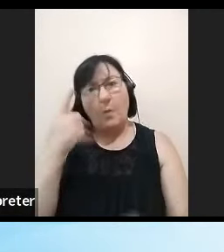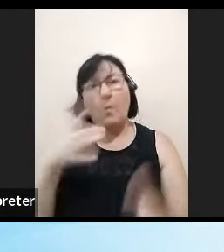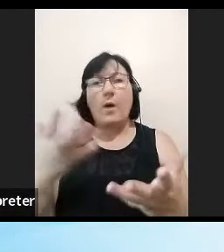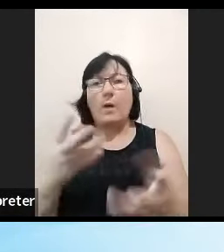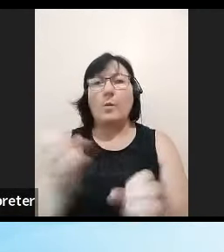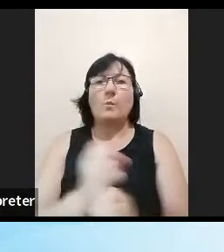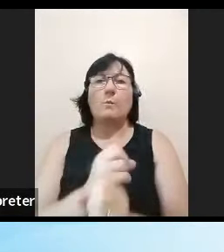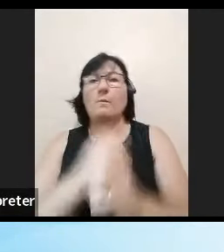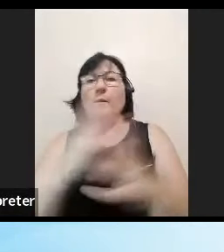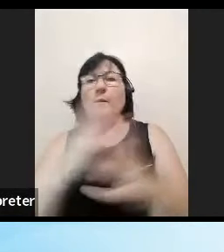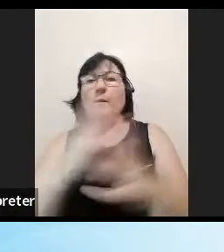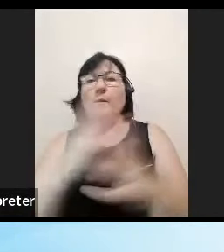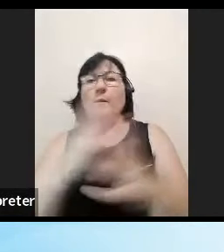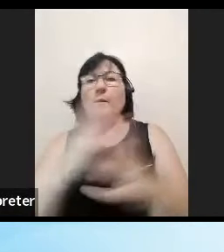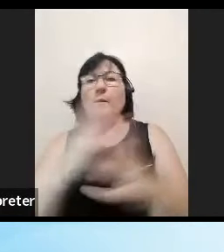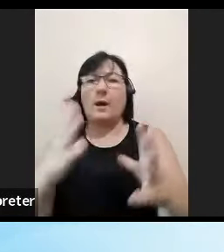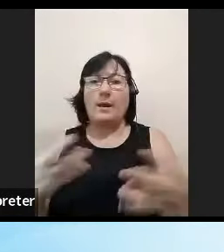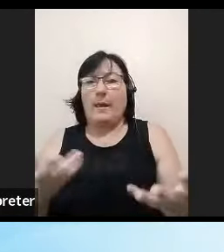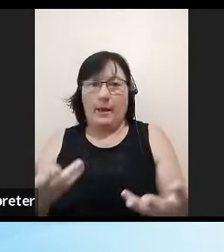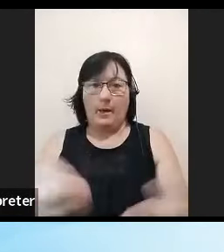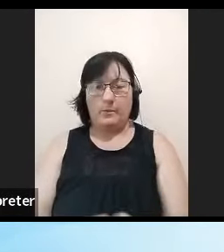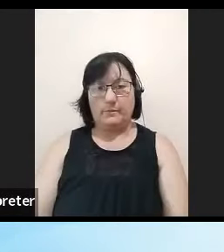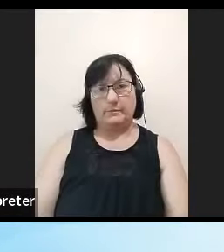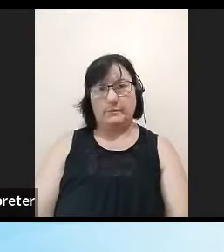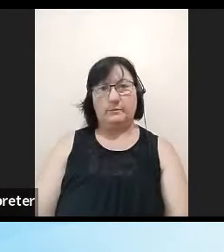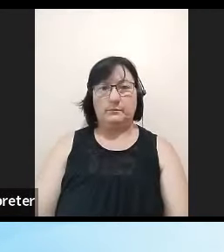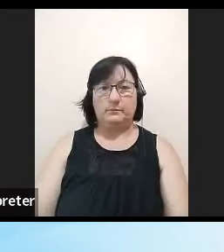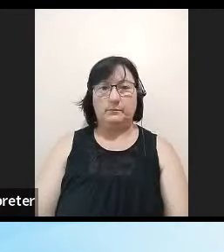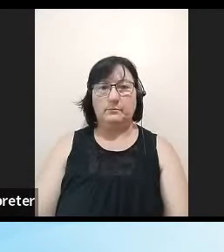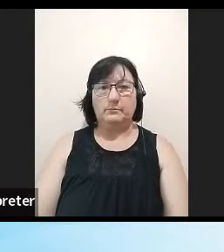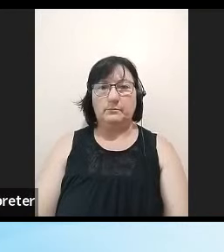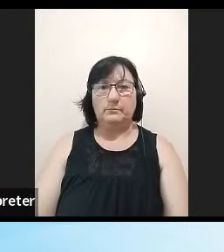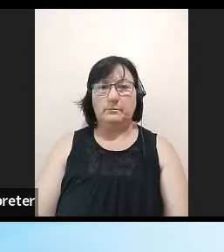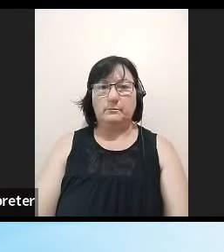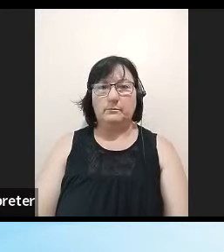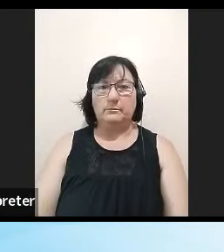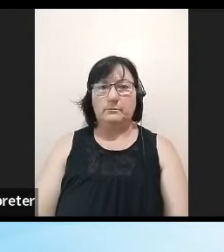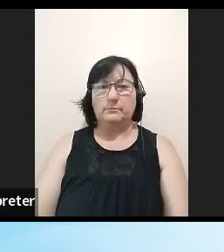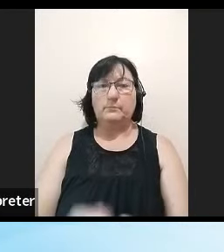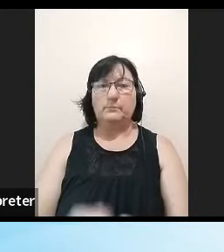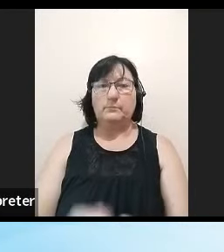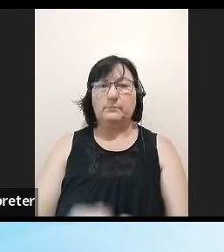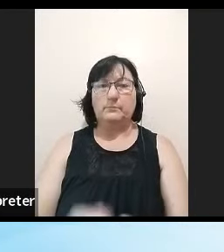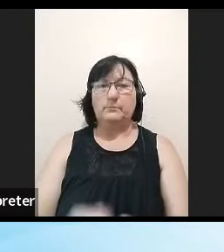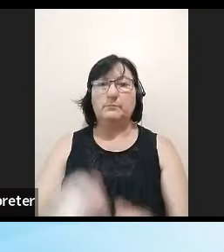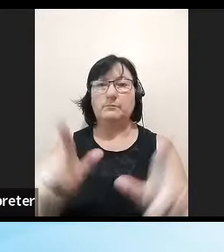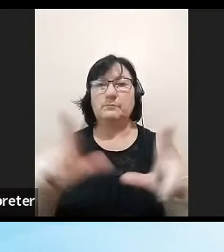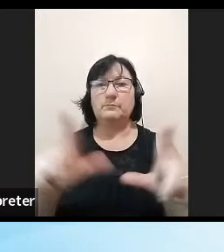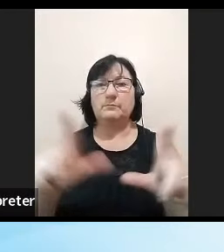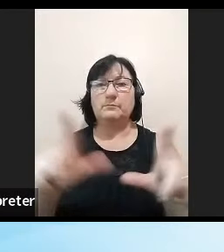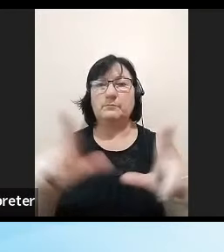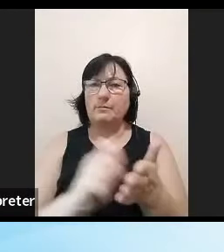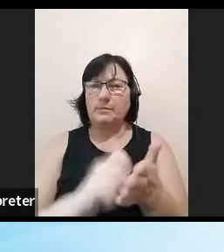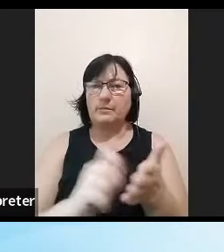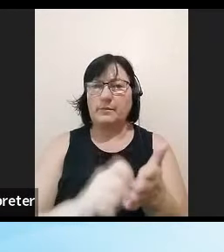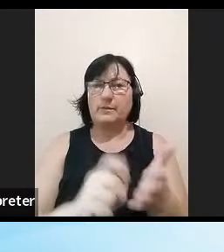Thank you, Mr. Moderator. Our licensing registration team is the first point of